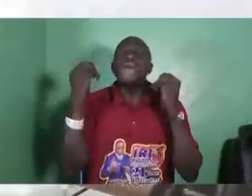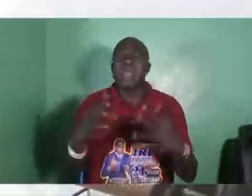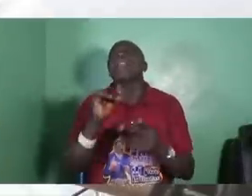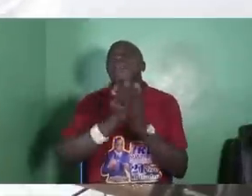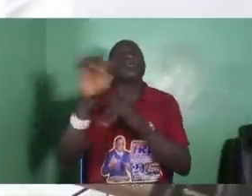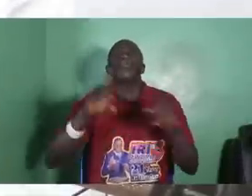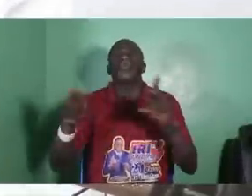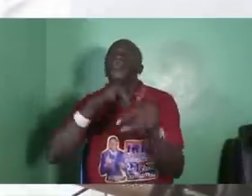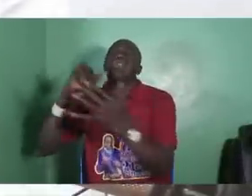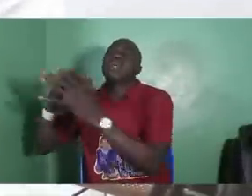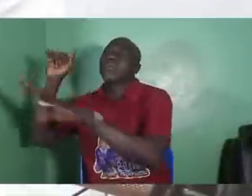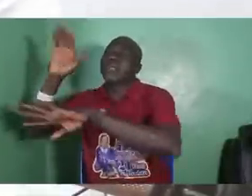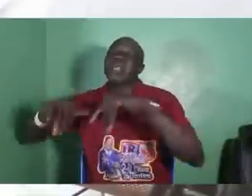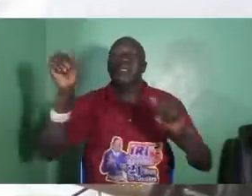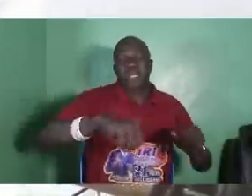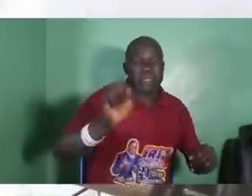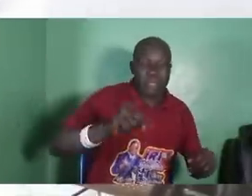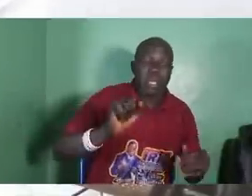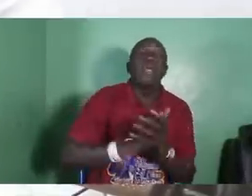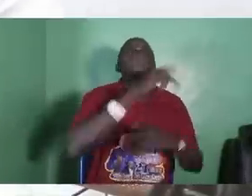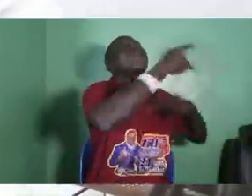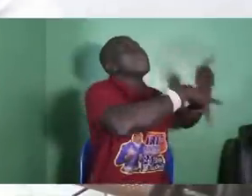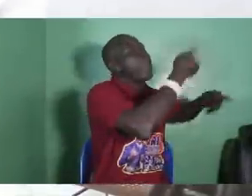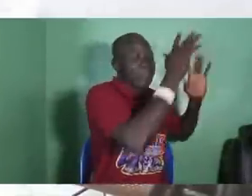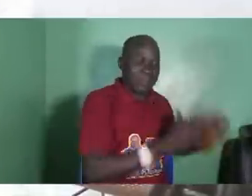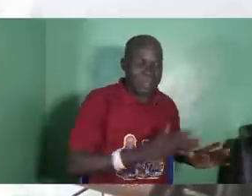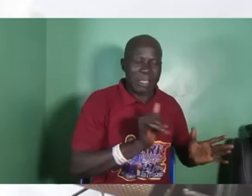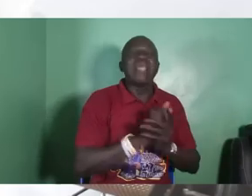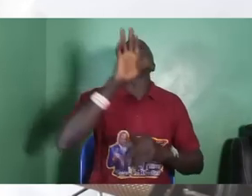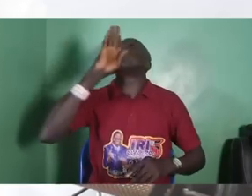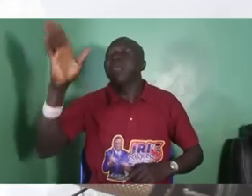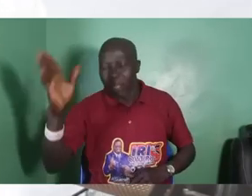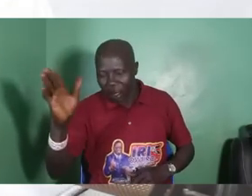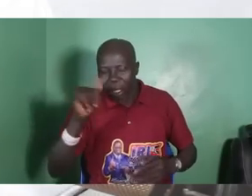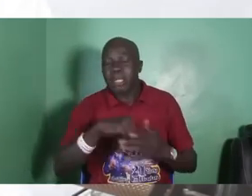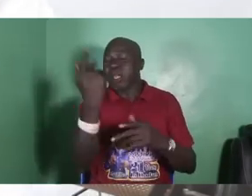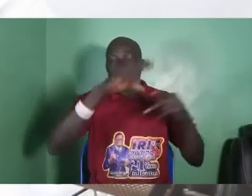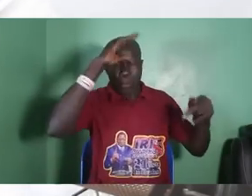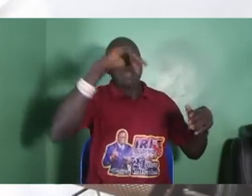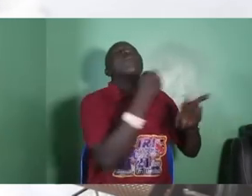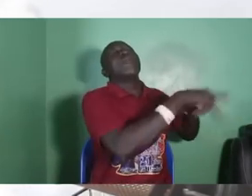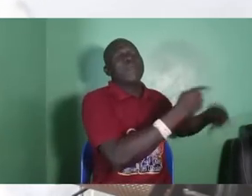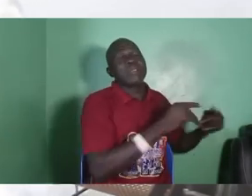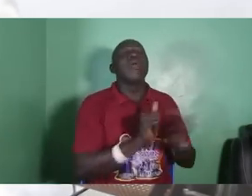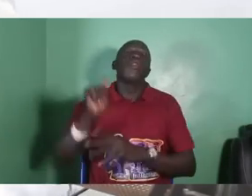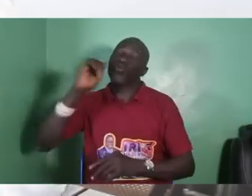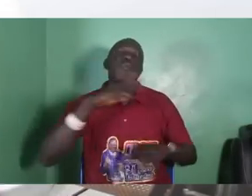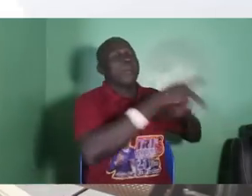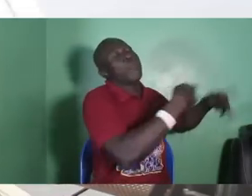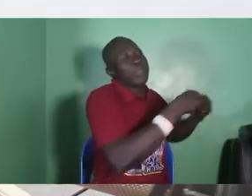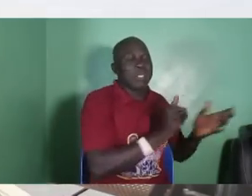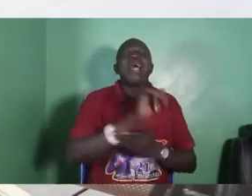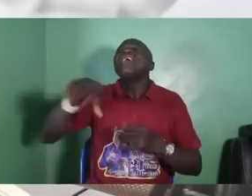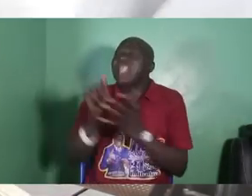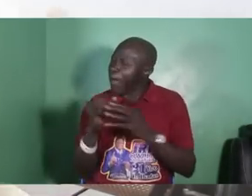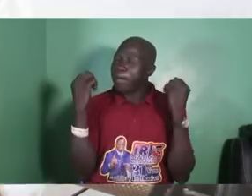the blessing. There are people that they business. Bene. Yes. Woli. Prophet. Ombe. Woli okunrin wa. They are prophets. Woli obirin wa. They are prophets. And